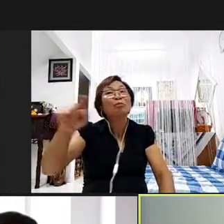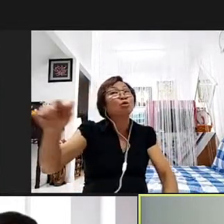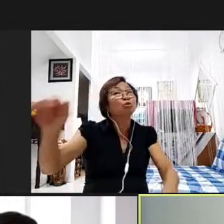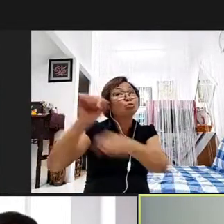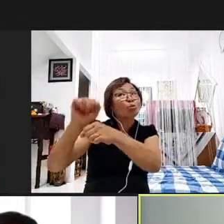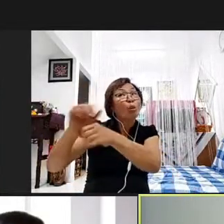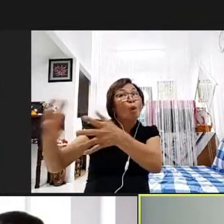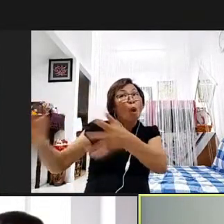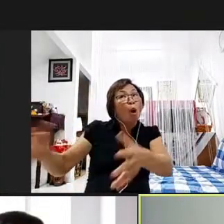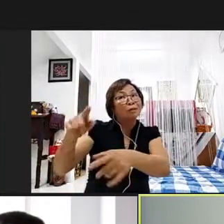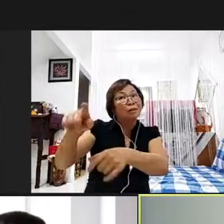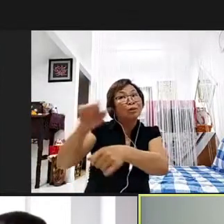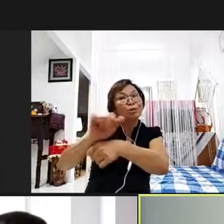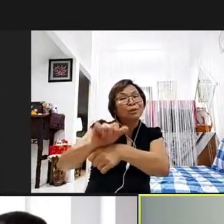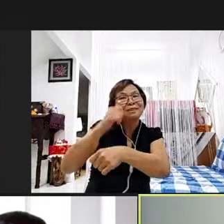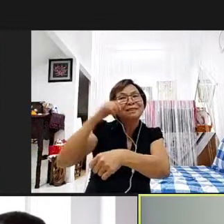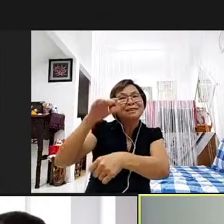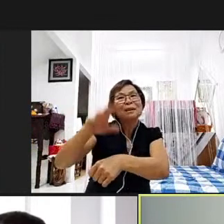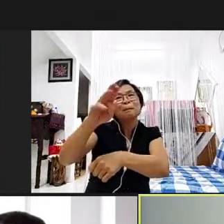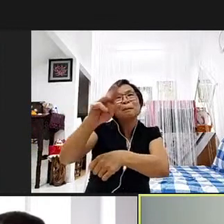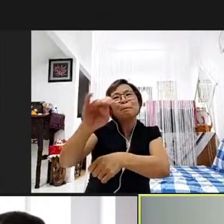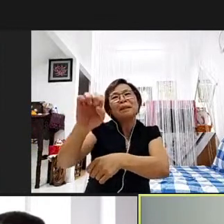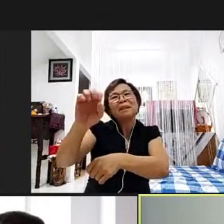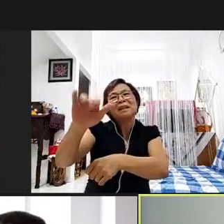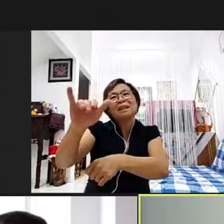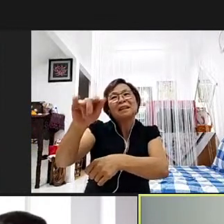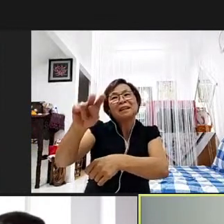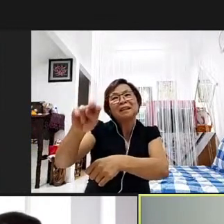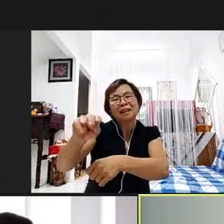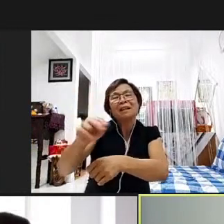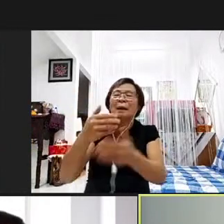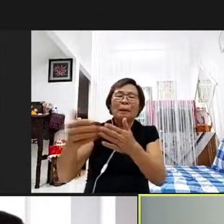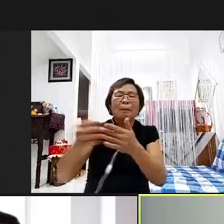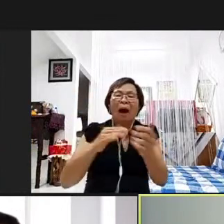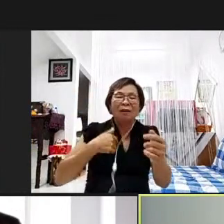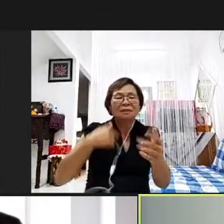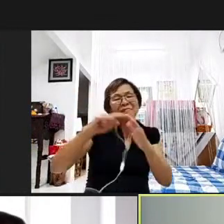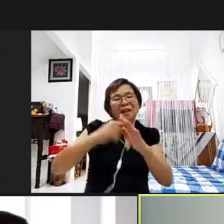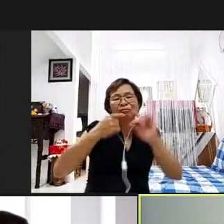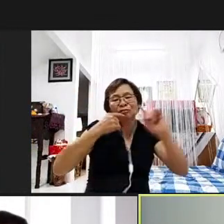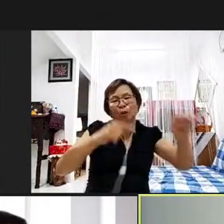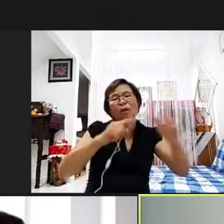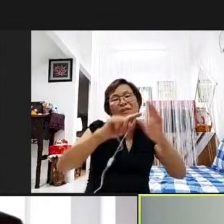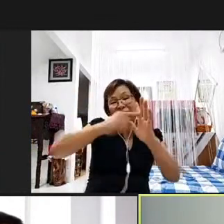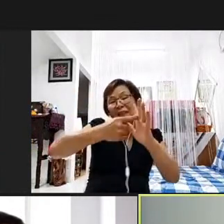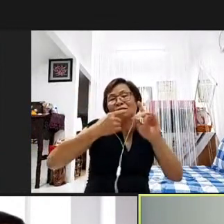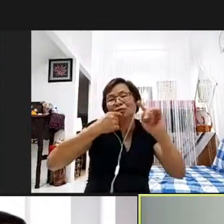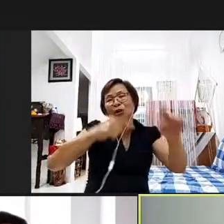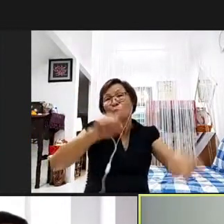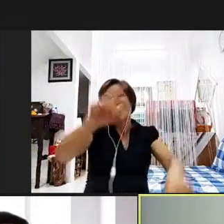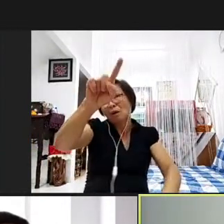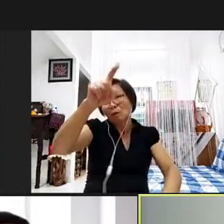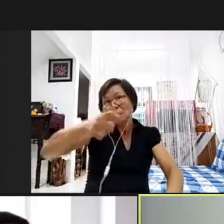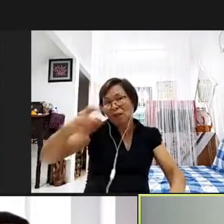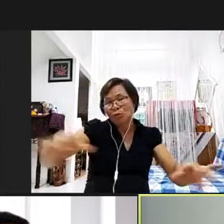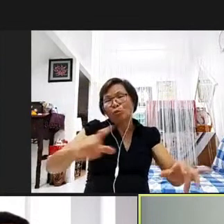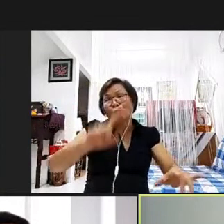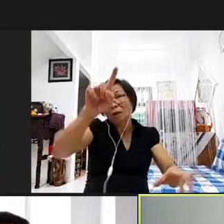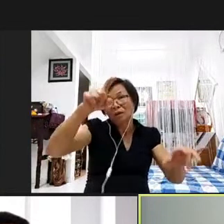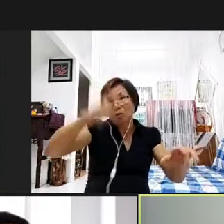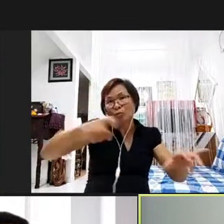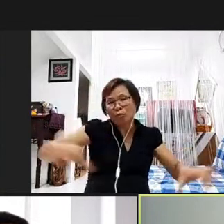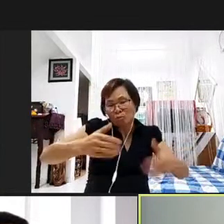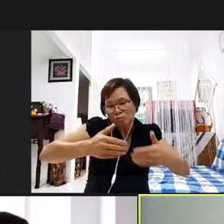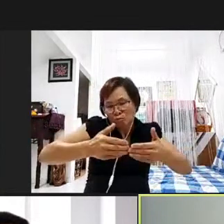area. But let me start off anyway. I think one thing we need to do moving